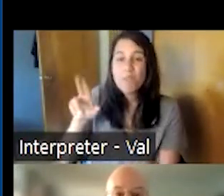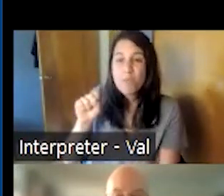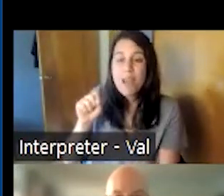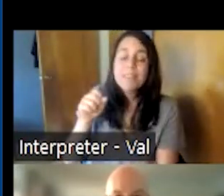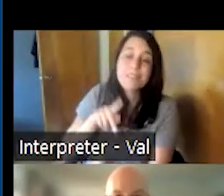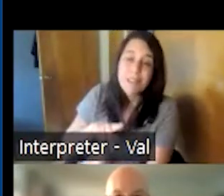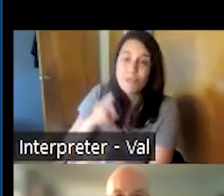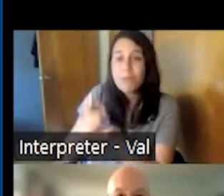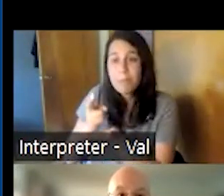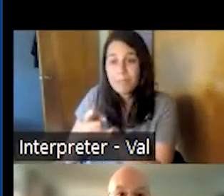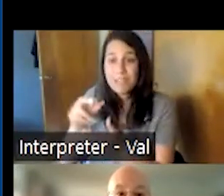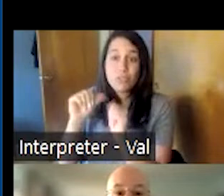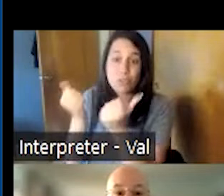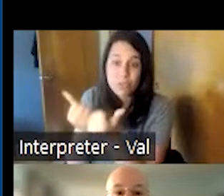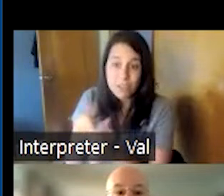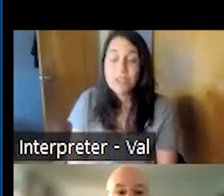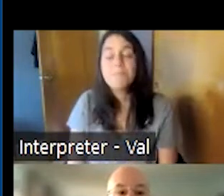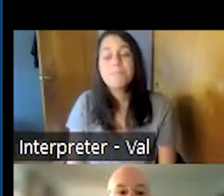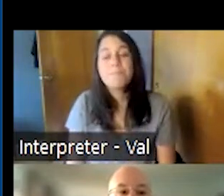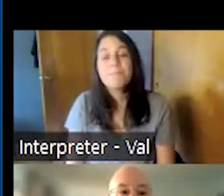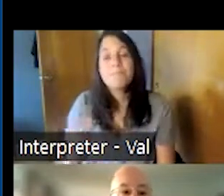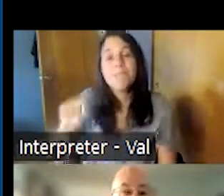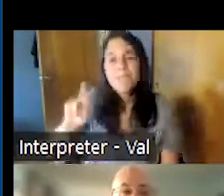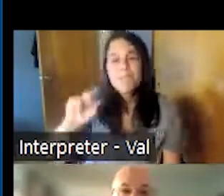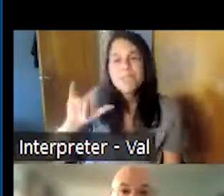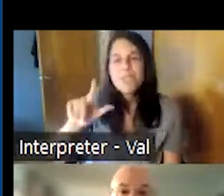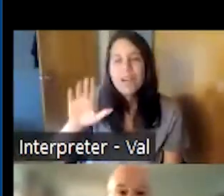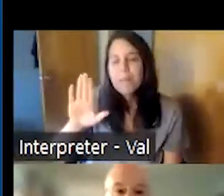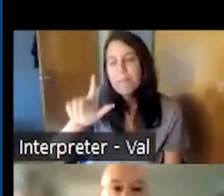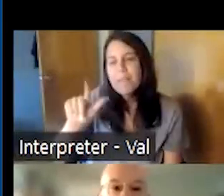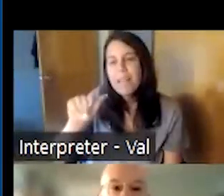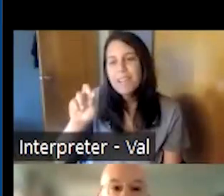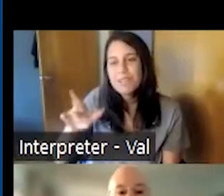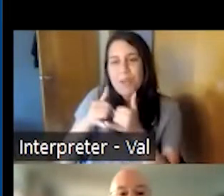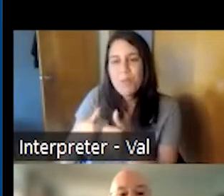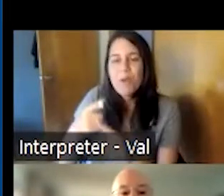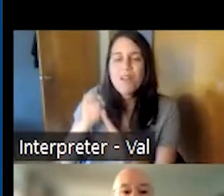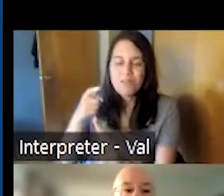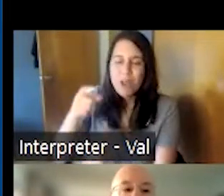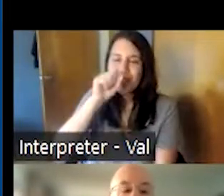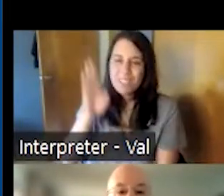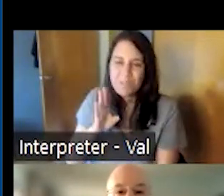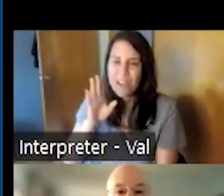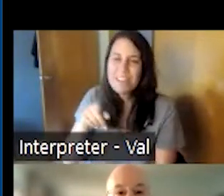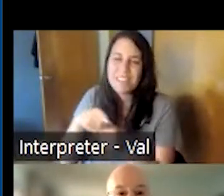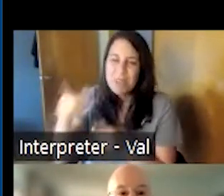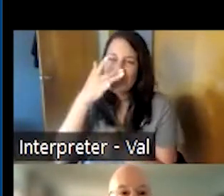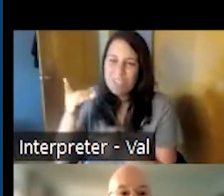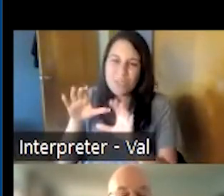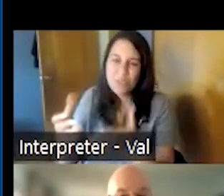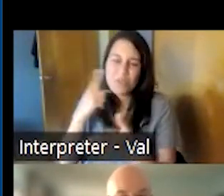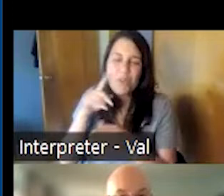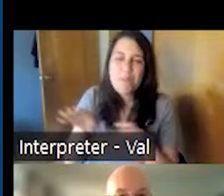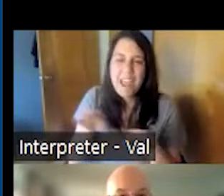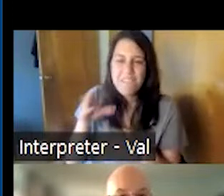Rehabilitation Association, and the Trailblazer Award from the Schizophrenia Special Interest Group of the Association for Behavioral and Cognitive Therapies.